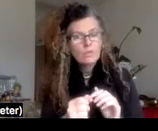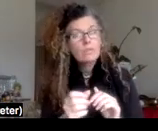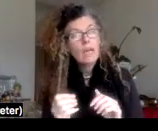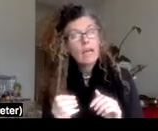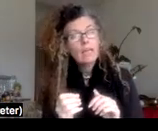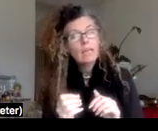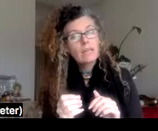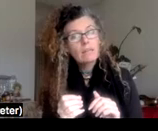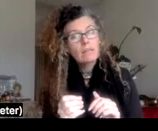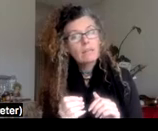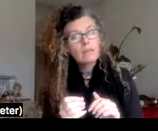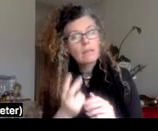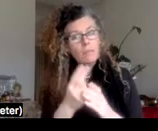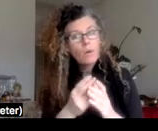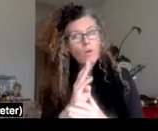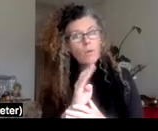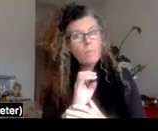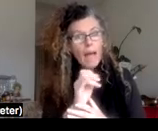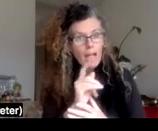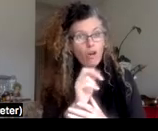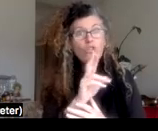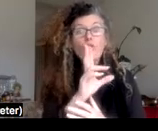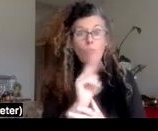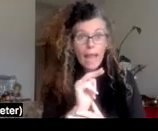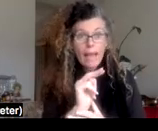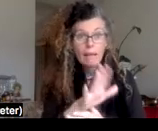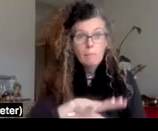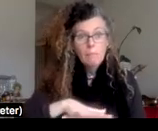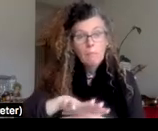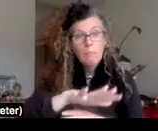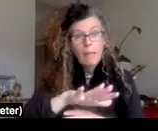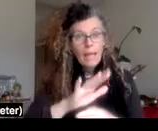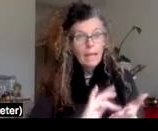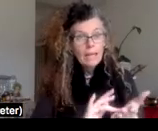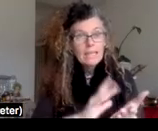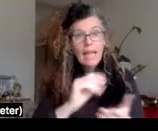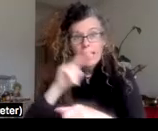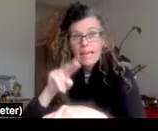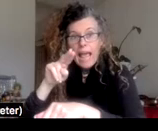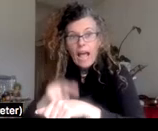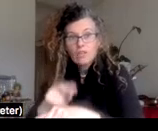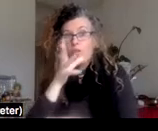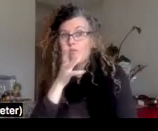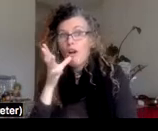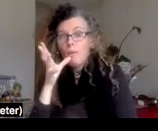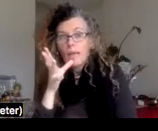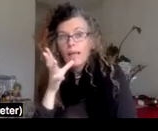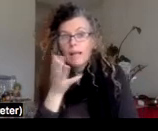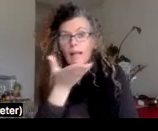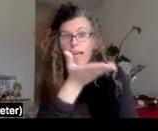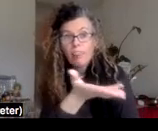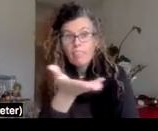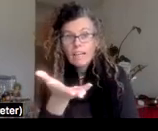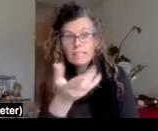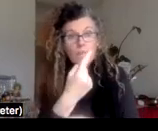in both biotrain medicine and natural farming, things either work or they don't. And